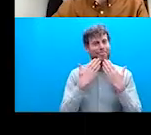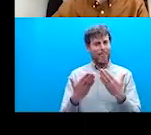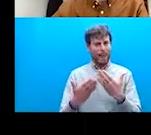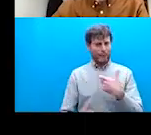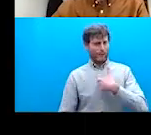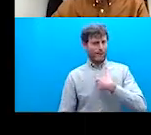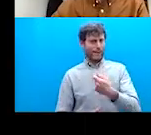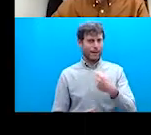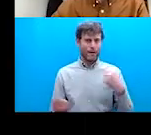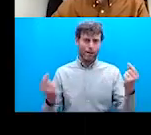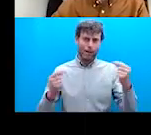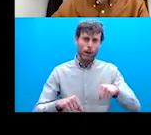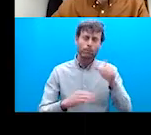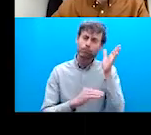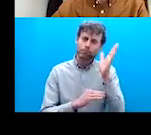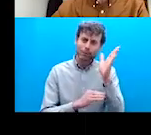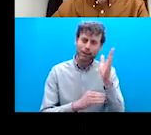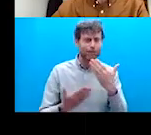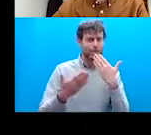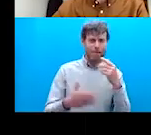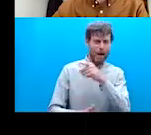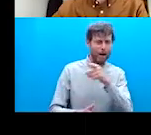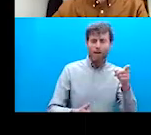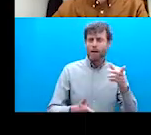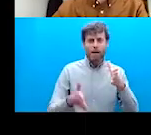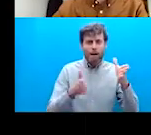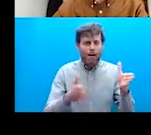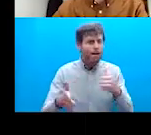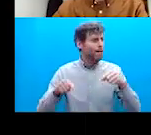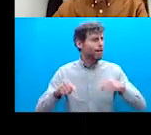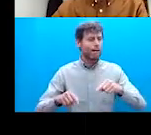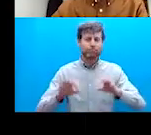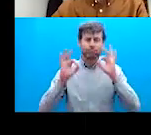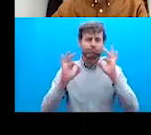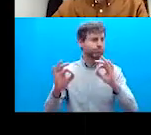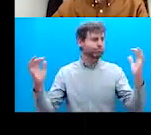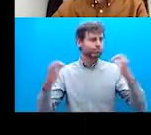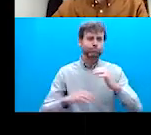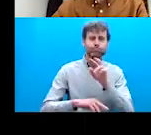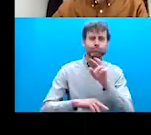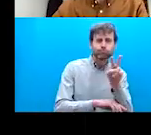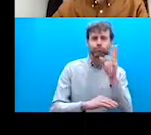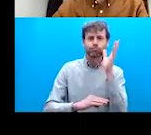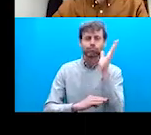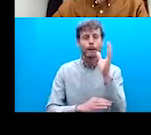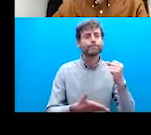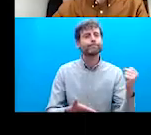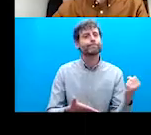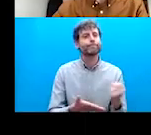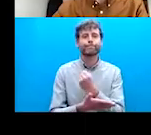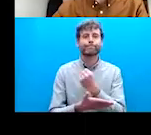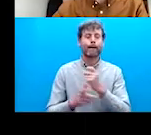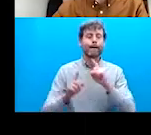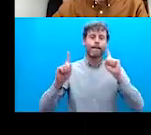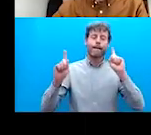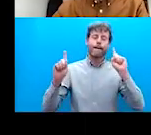and for organizing yet another wonderful event. It's too bad that we cannot celebrate the MPI at the MPI,